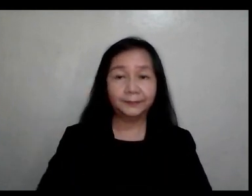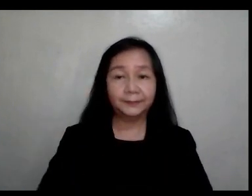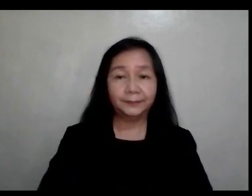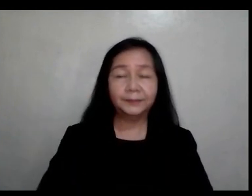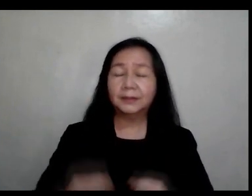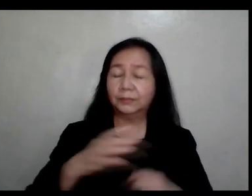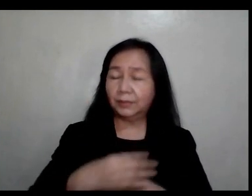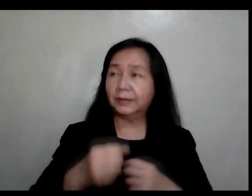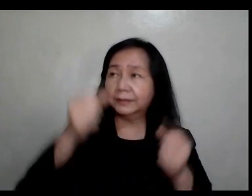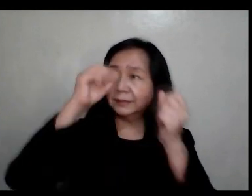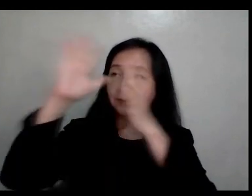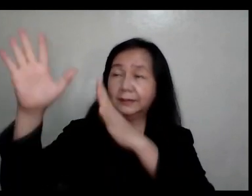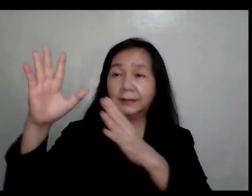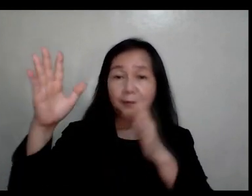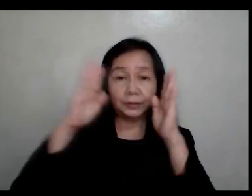Lord.